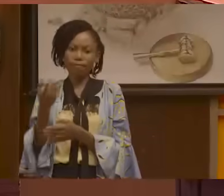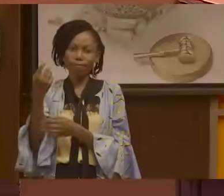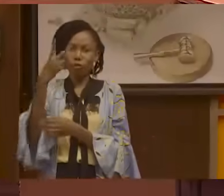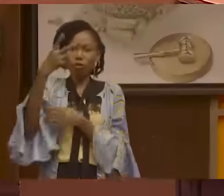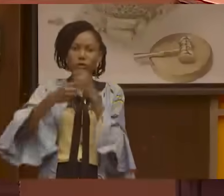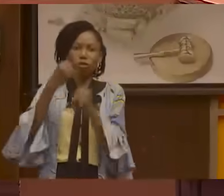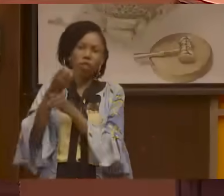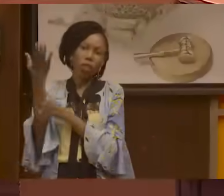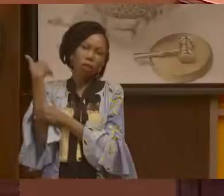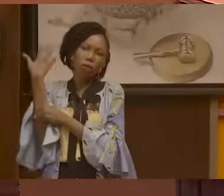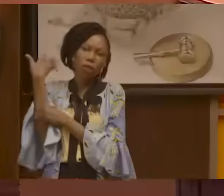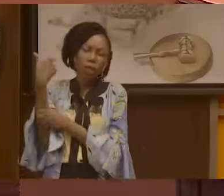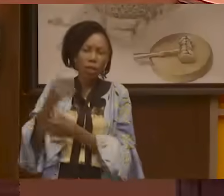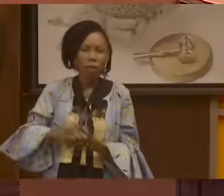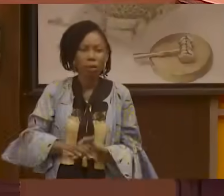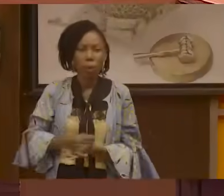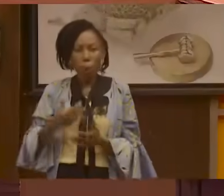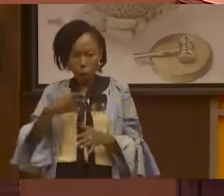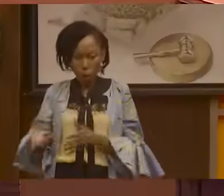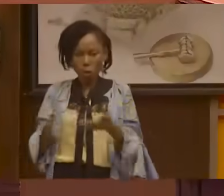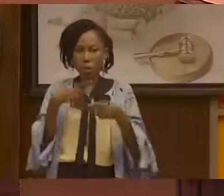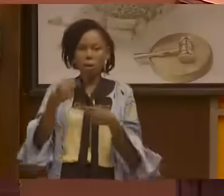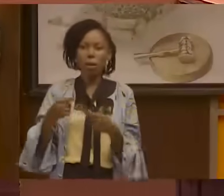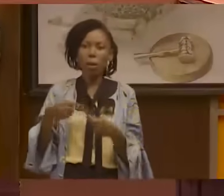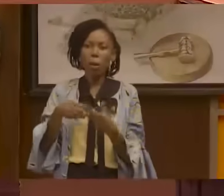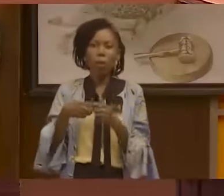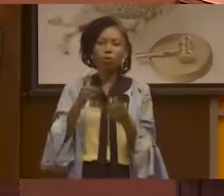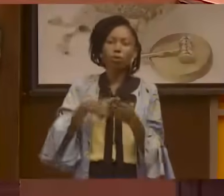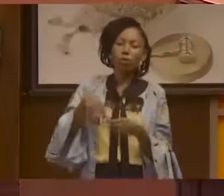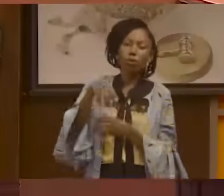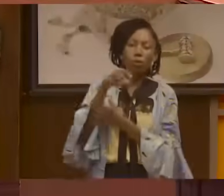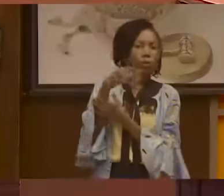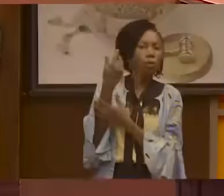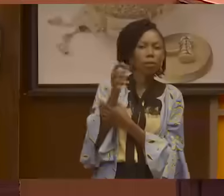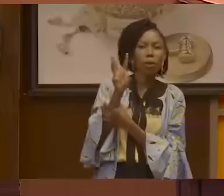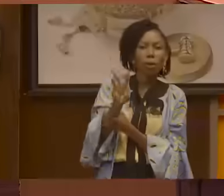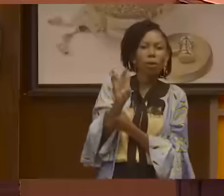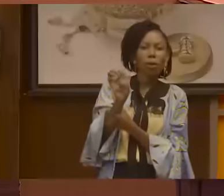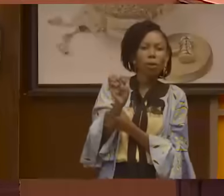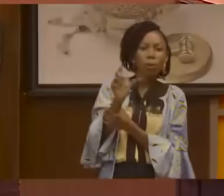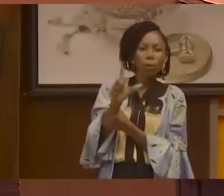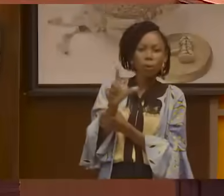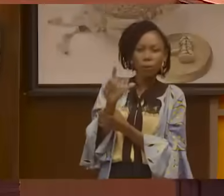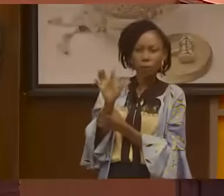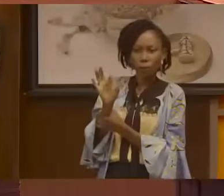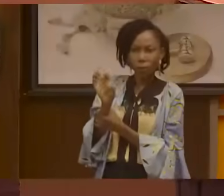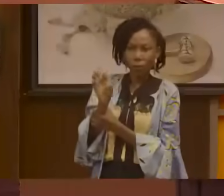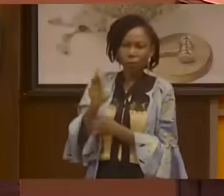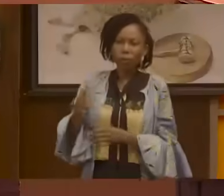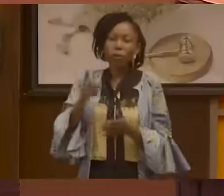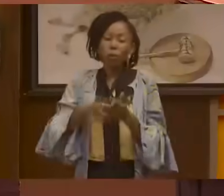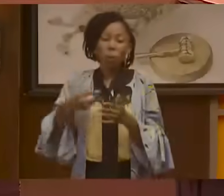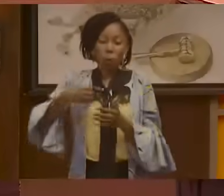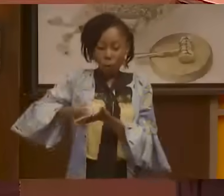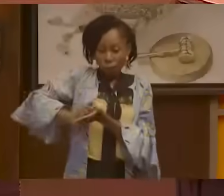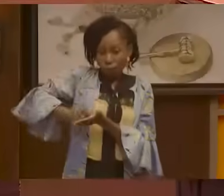the case to welfare at Ogudu. The only thing he does out of the what he stated down is just the